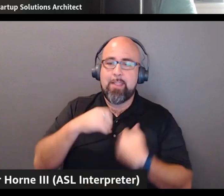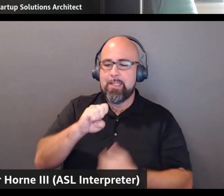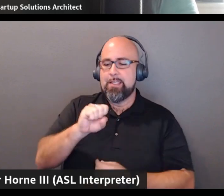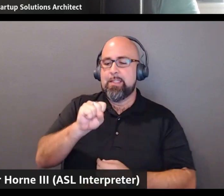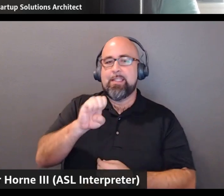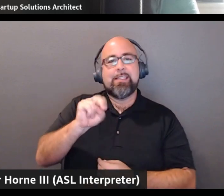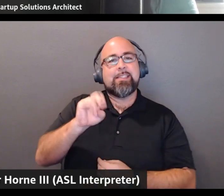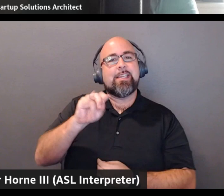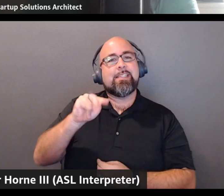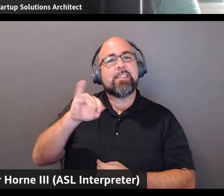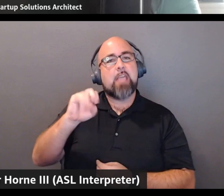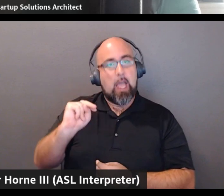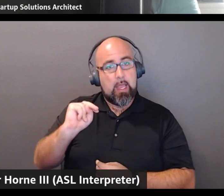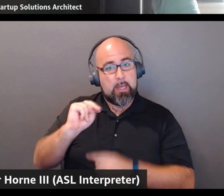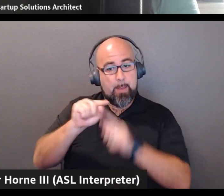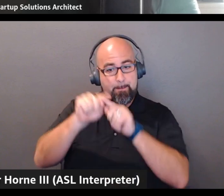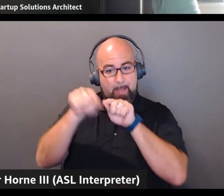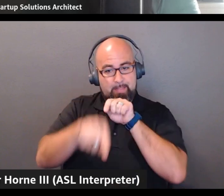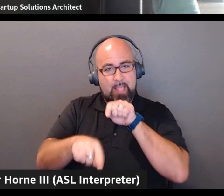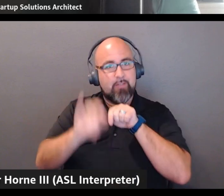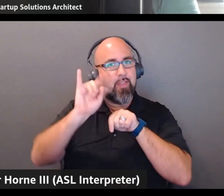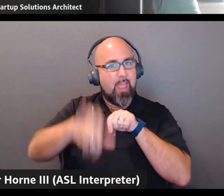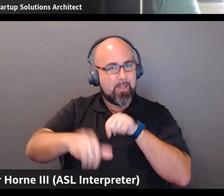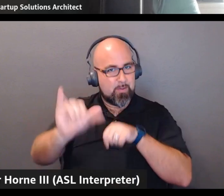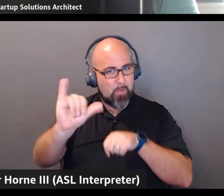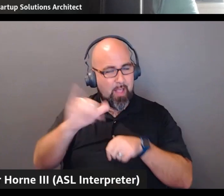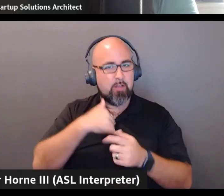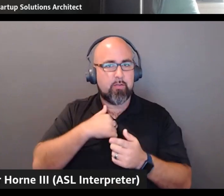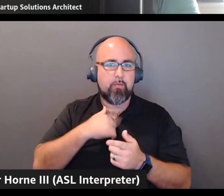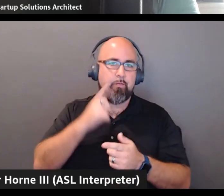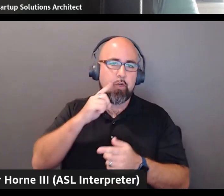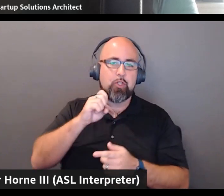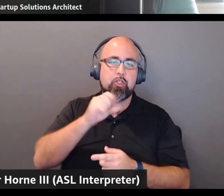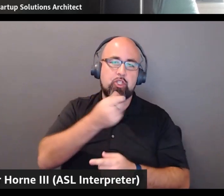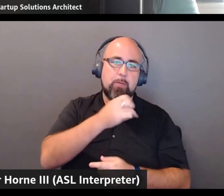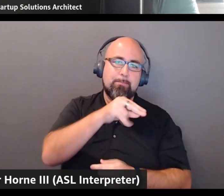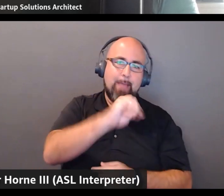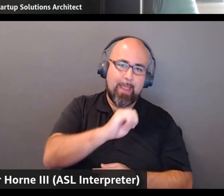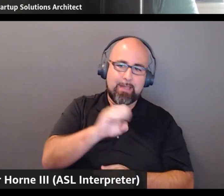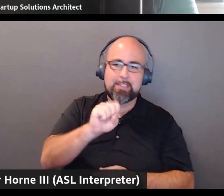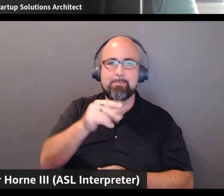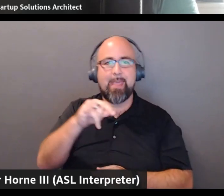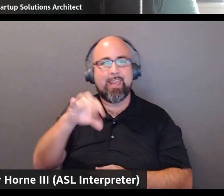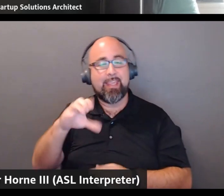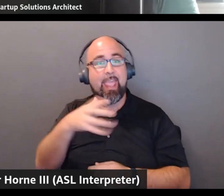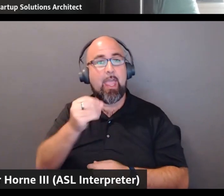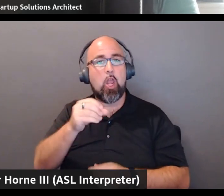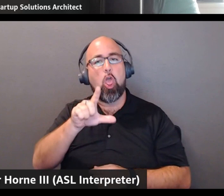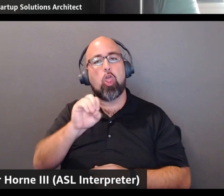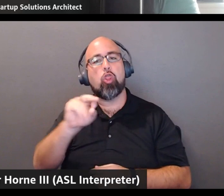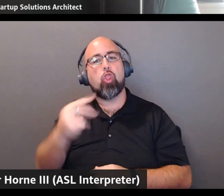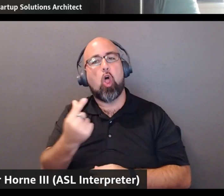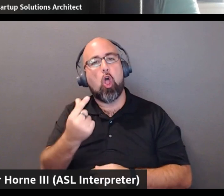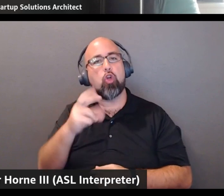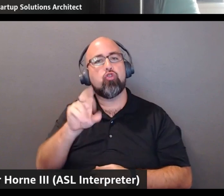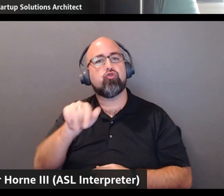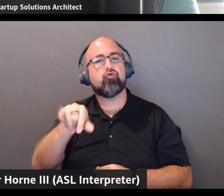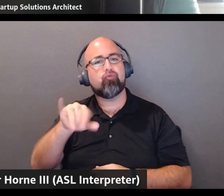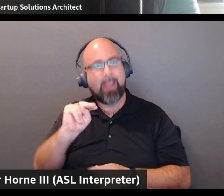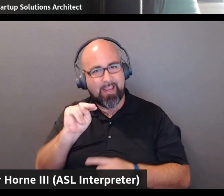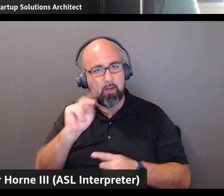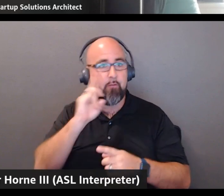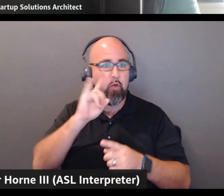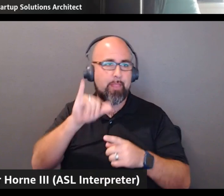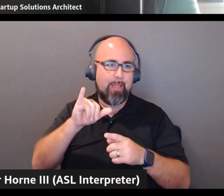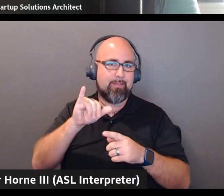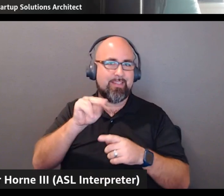pipelines as part of this for germline, somatic, and then also long-read support analysis for PacBio and Oxford